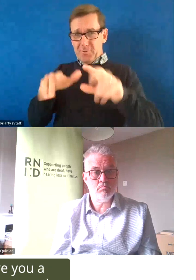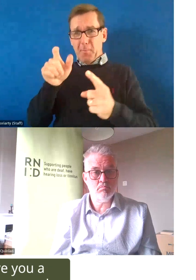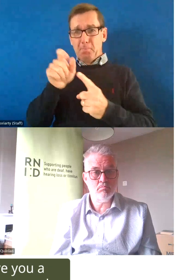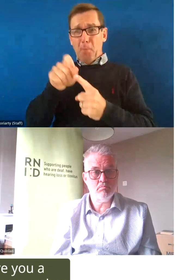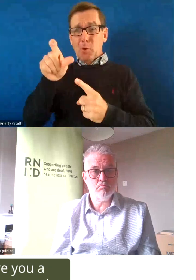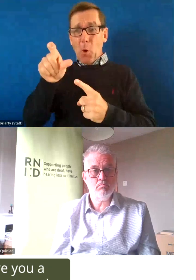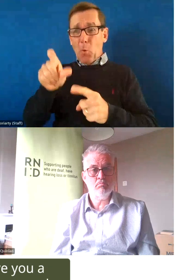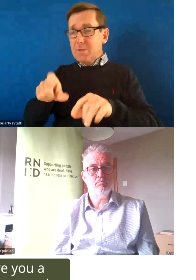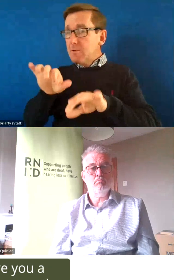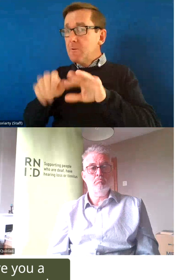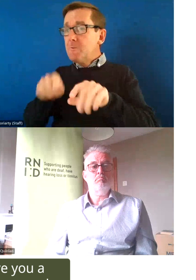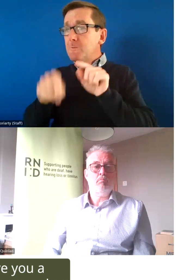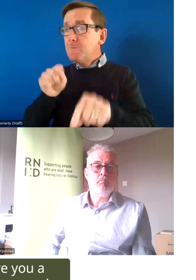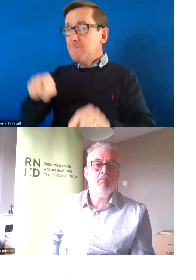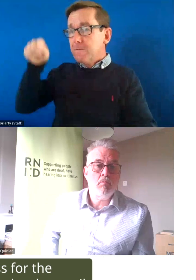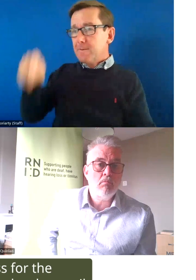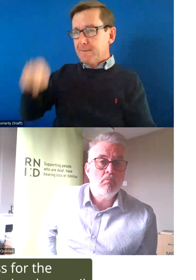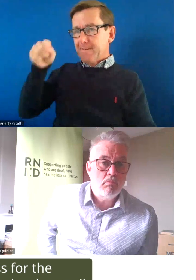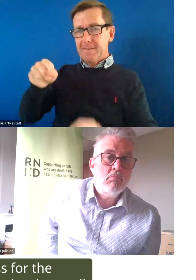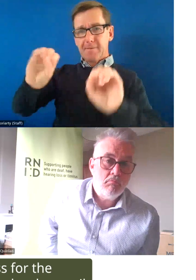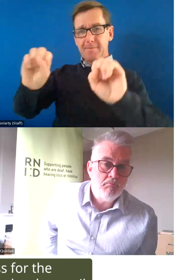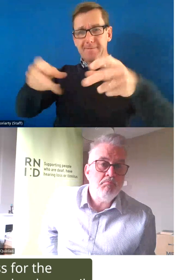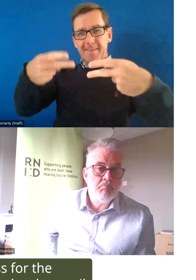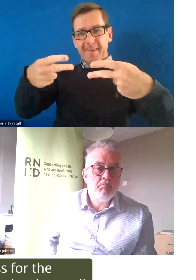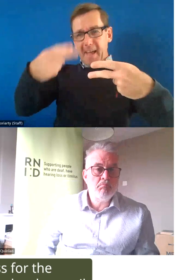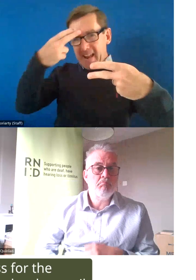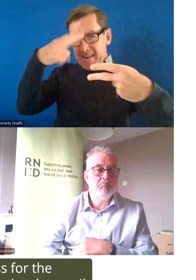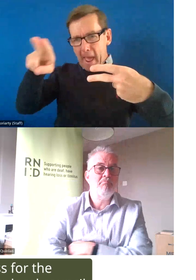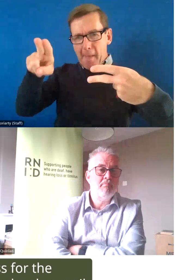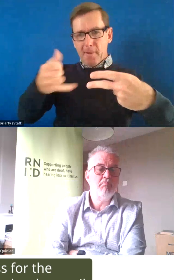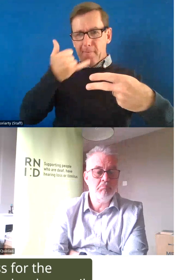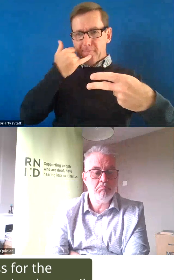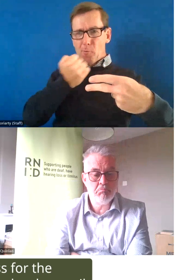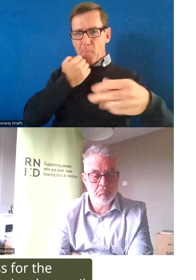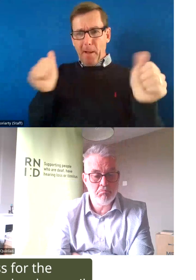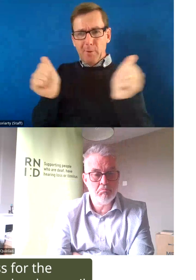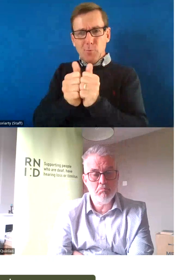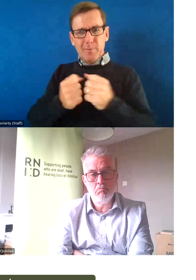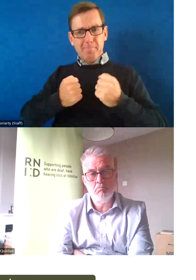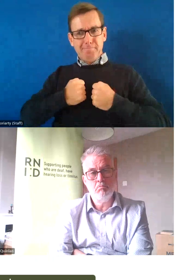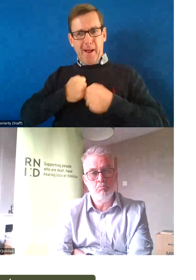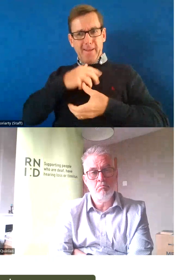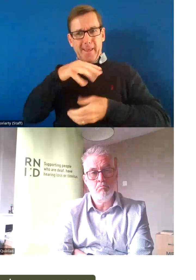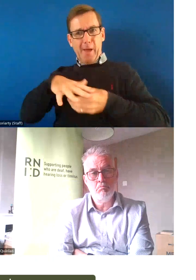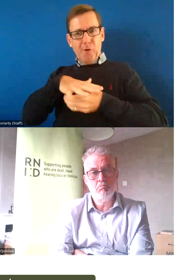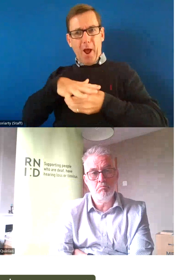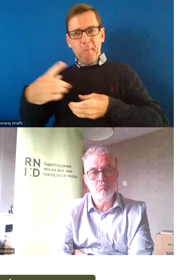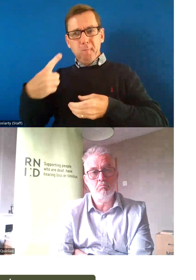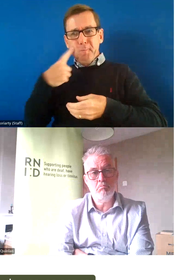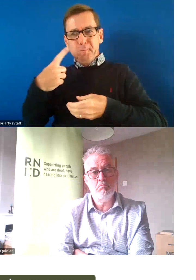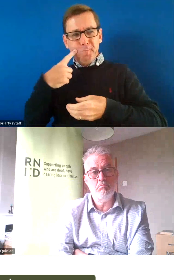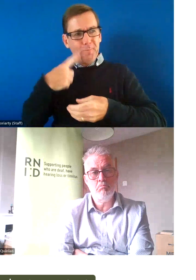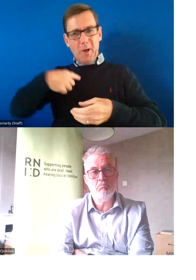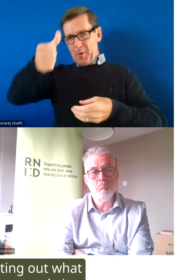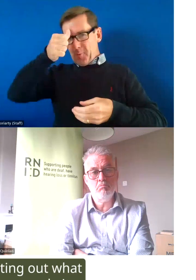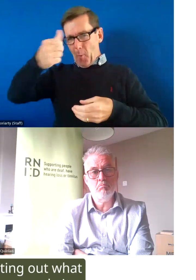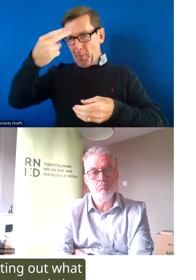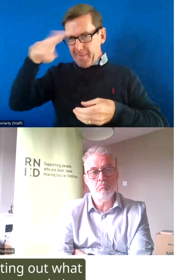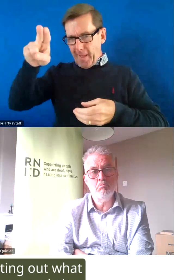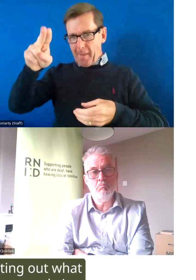you it will give you a name and a phone number and an address for the relevant team at your local council, so you know exactly who to